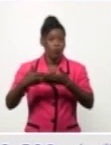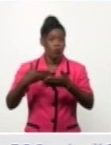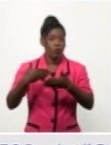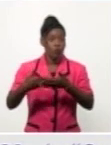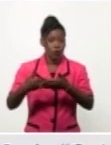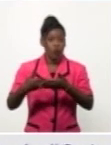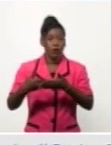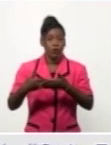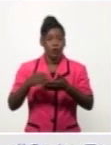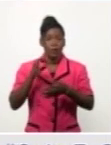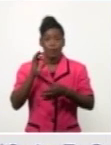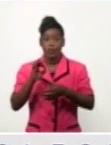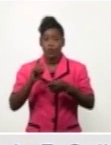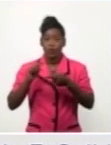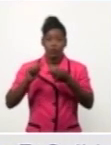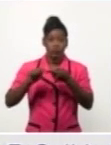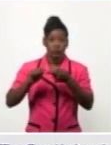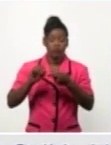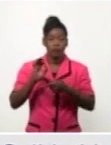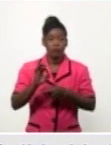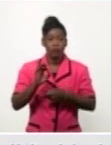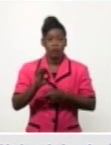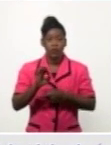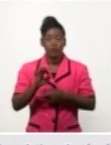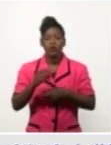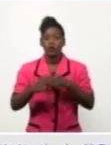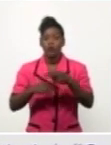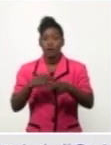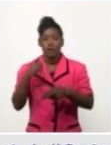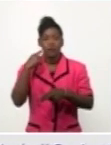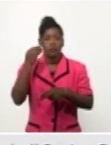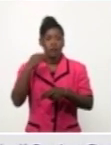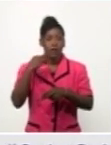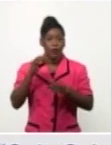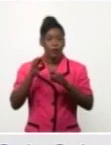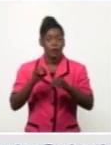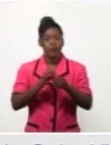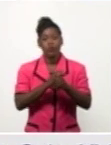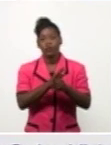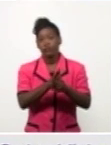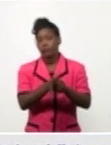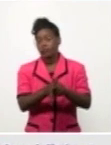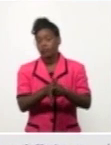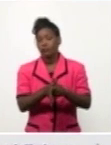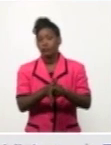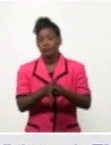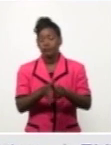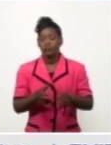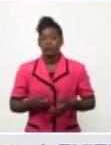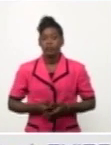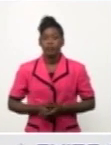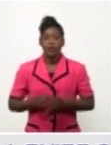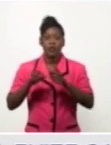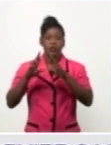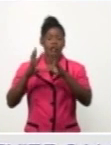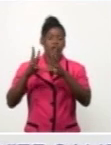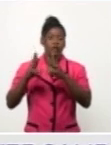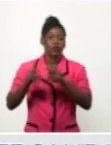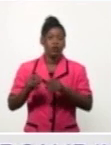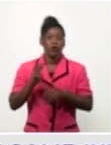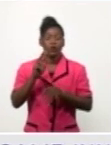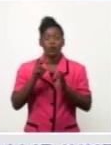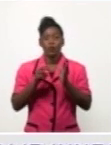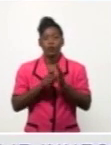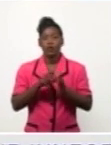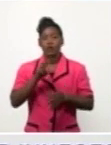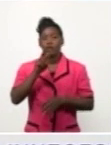138,831 samples have been studied by our laboratories to diagnose COVID-19. And as a result,